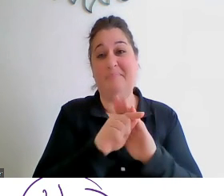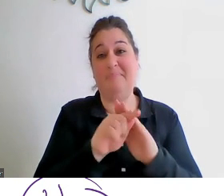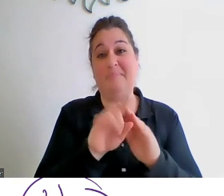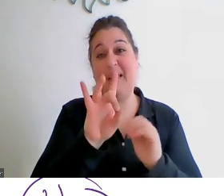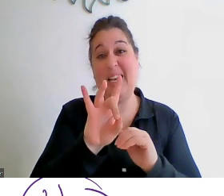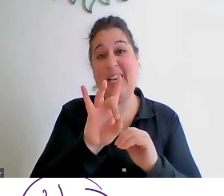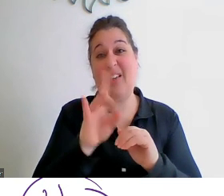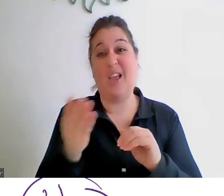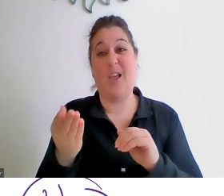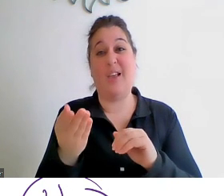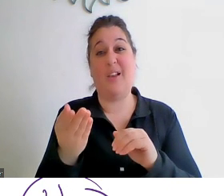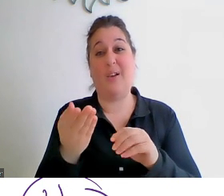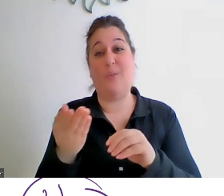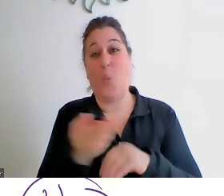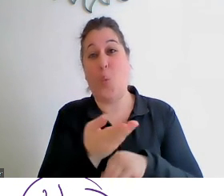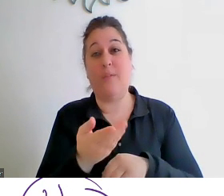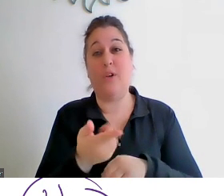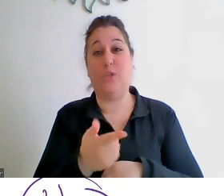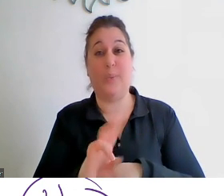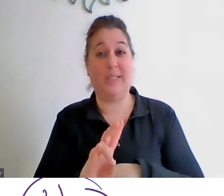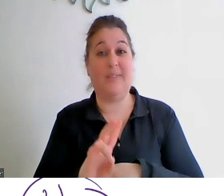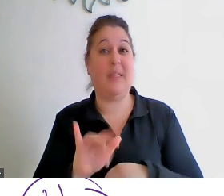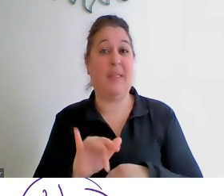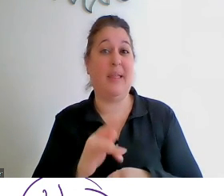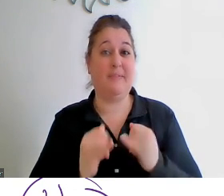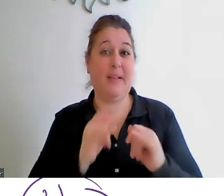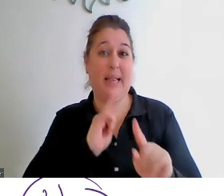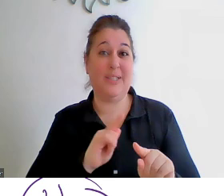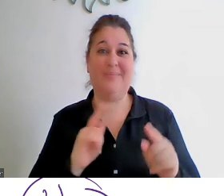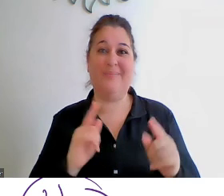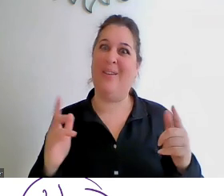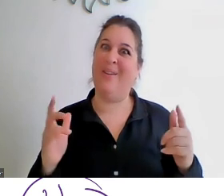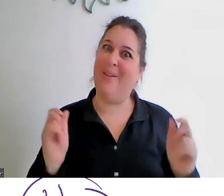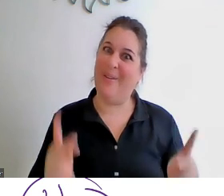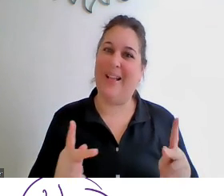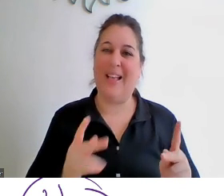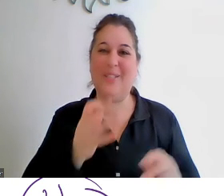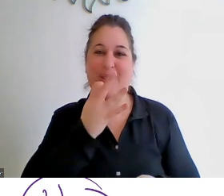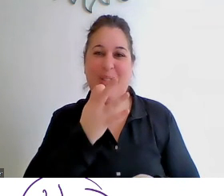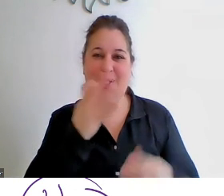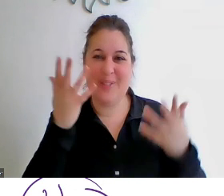better. So negative 8 over 27. That's my answer.